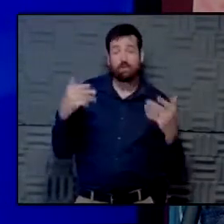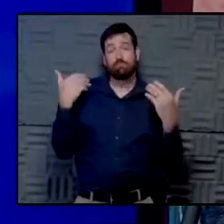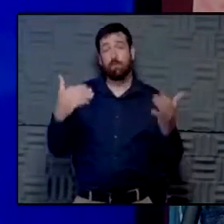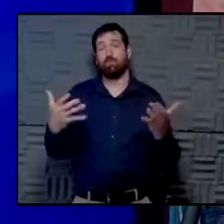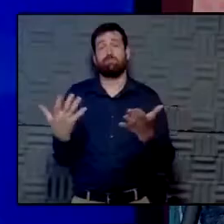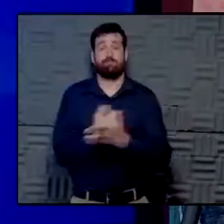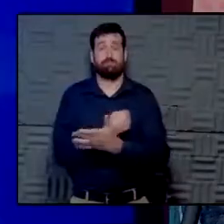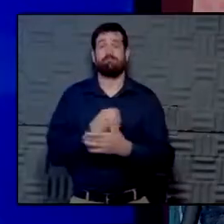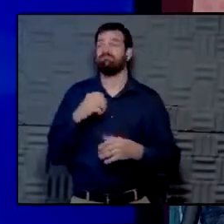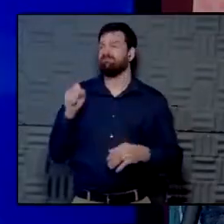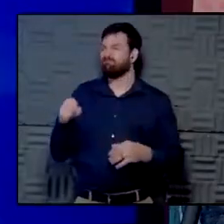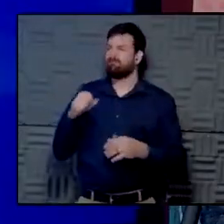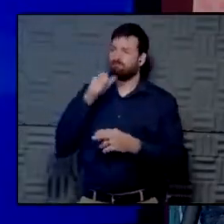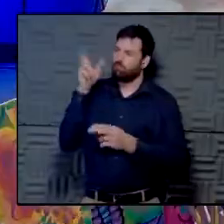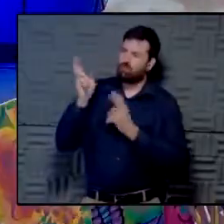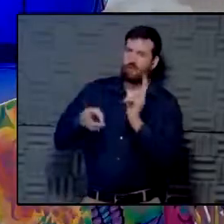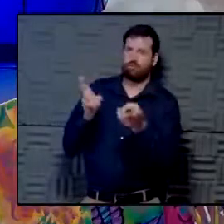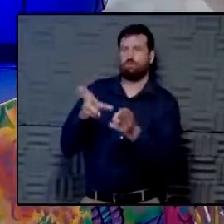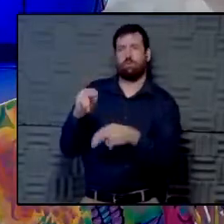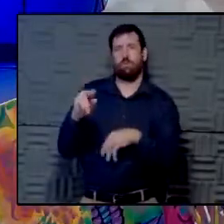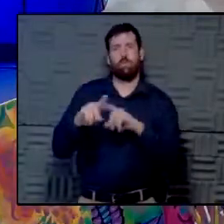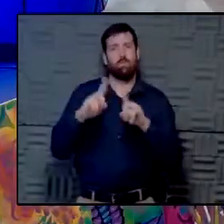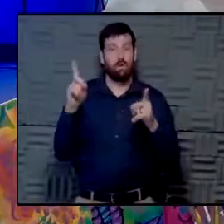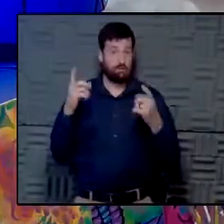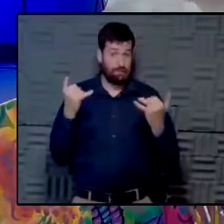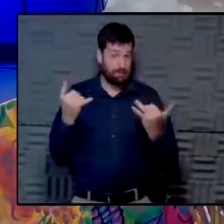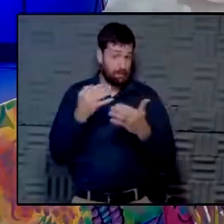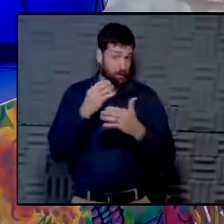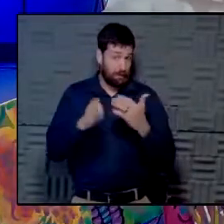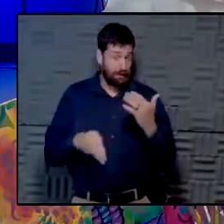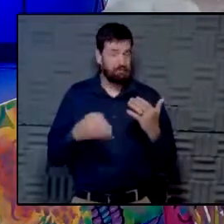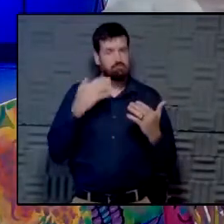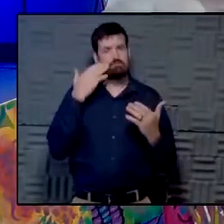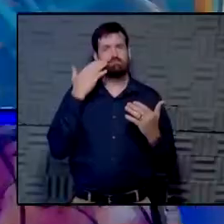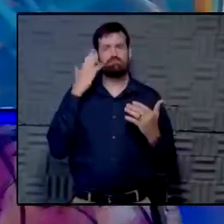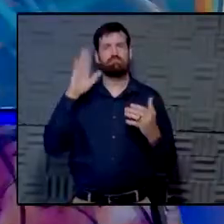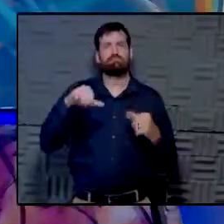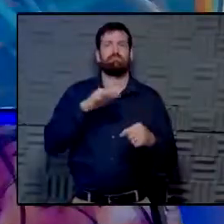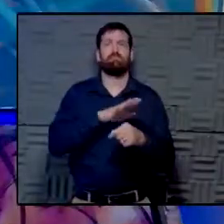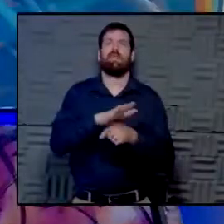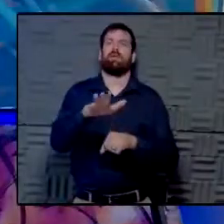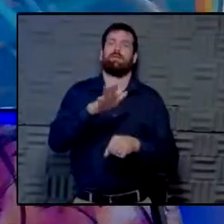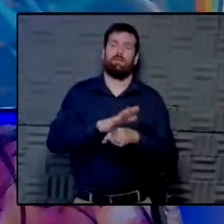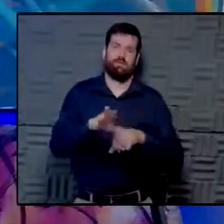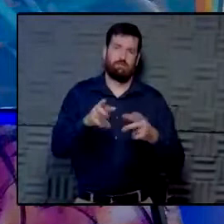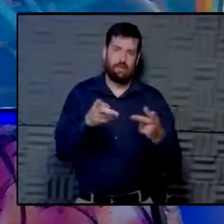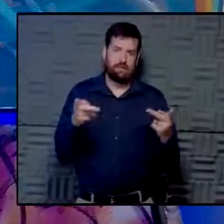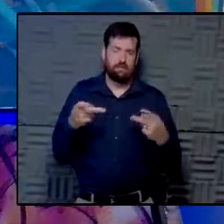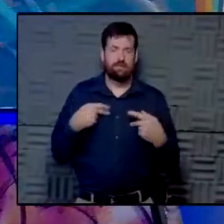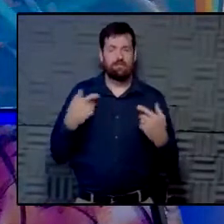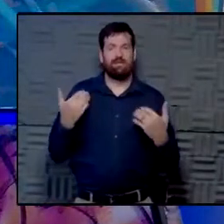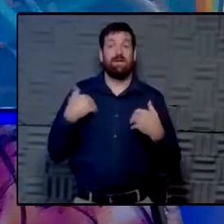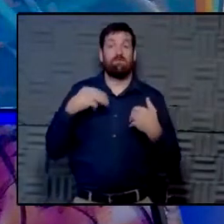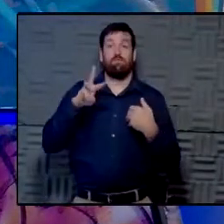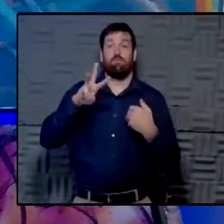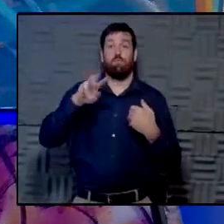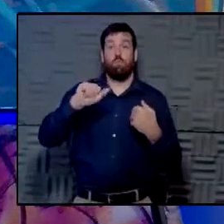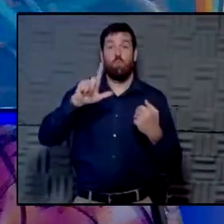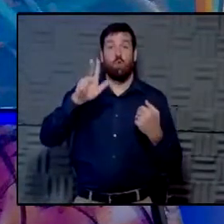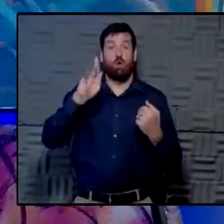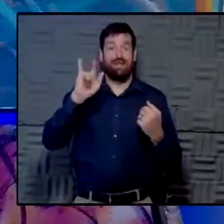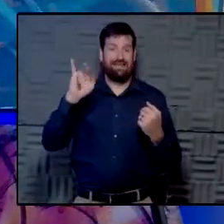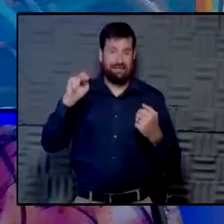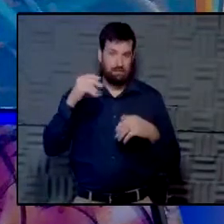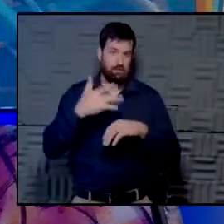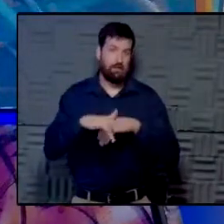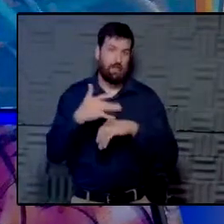get it. Yeah, I wouldn't rush, but definitely, if you can get it this weekend, we know that there are plenty of places that have walk-in appointments available.